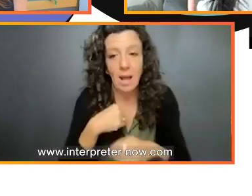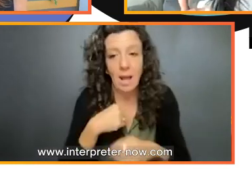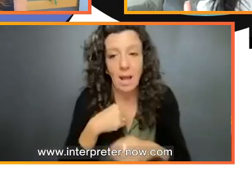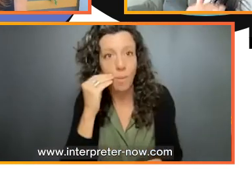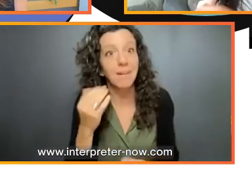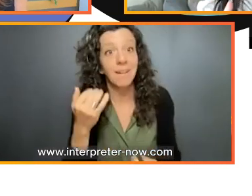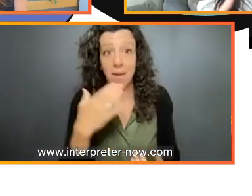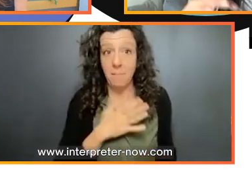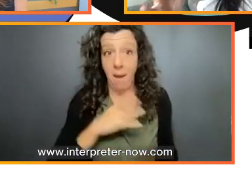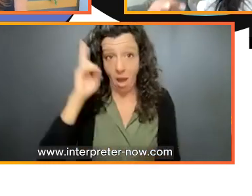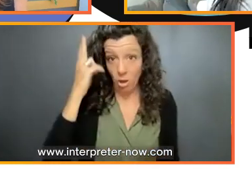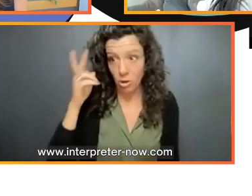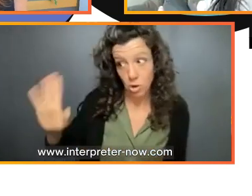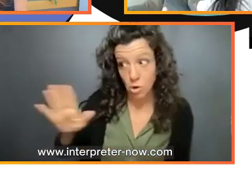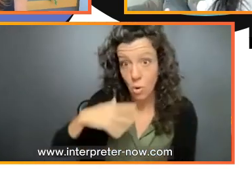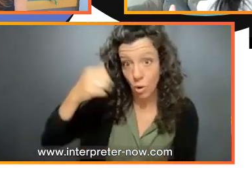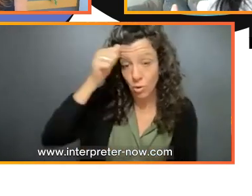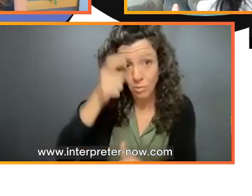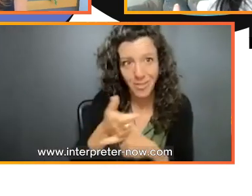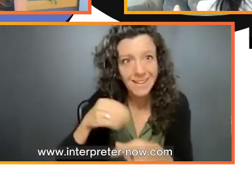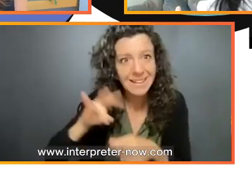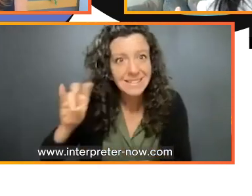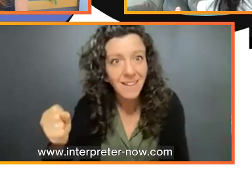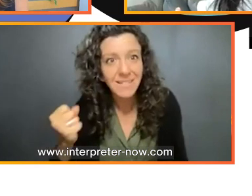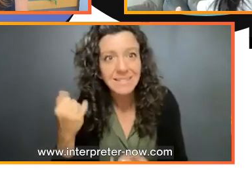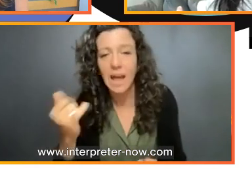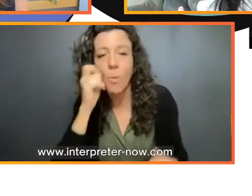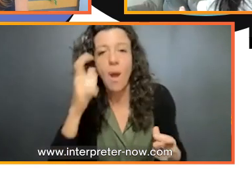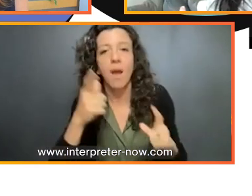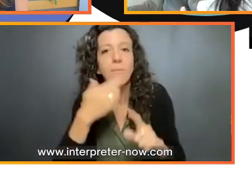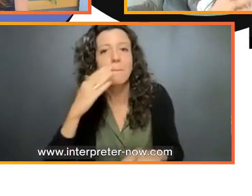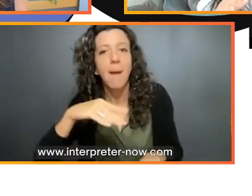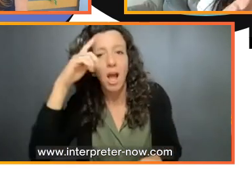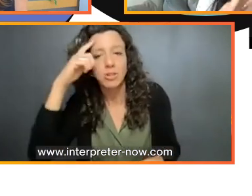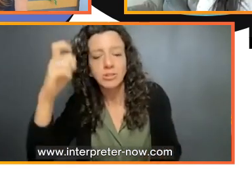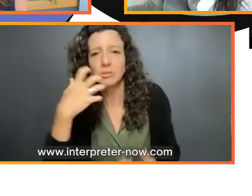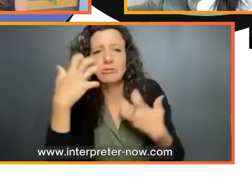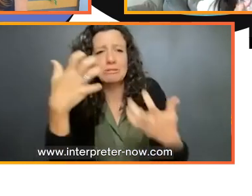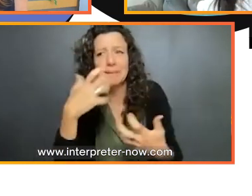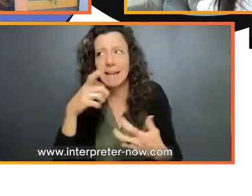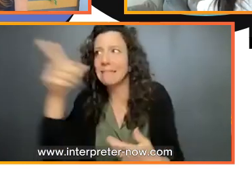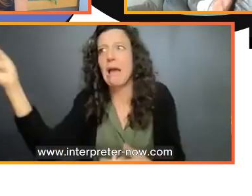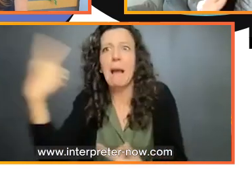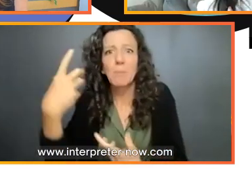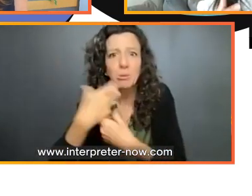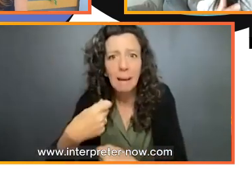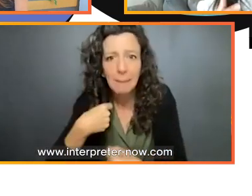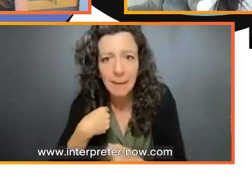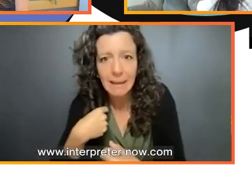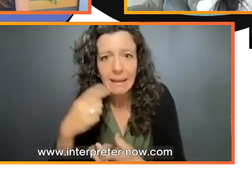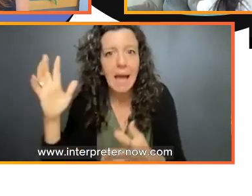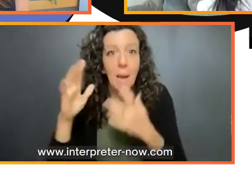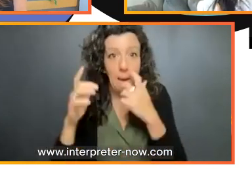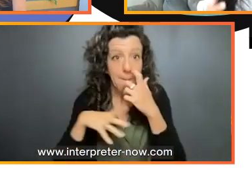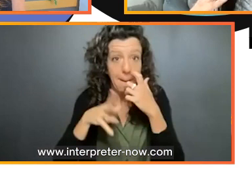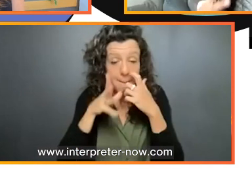happening because she was a newborn when her parents exiled. And so I'm wondering, we know increasingly from trauma